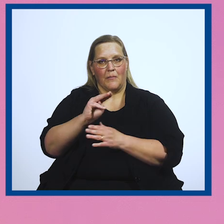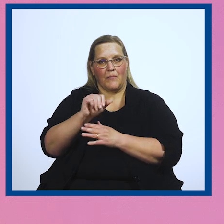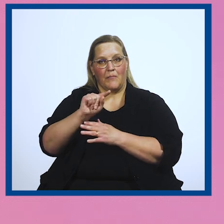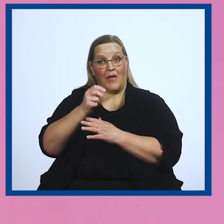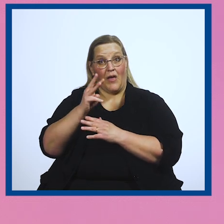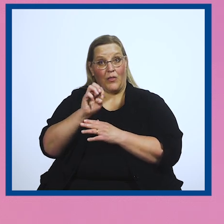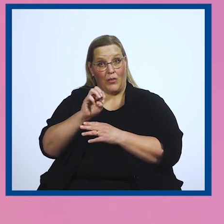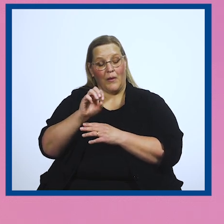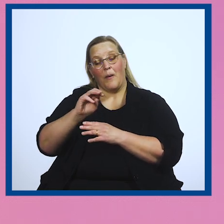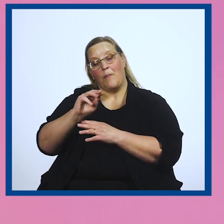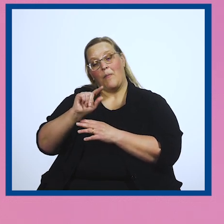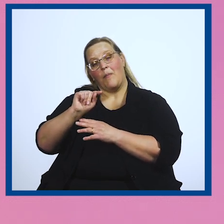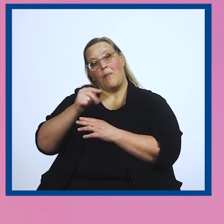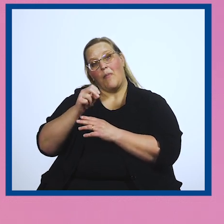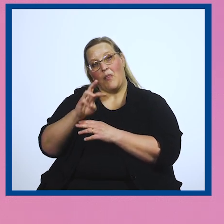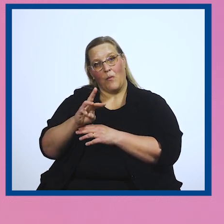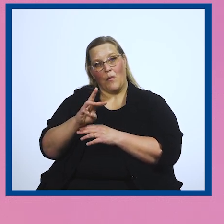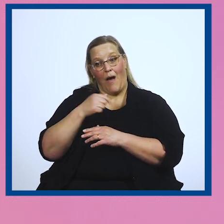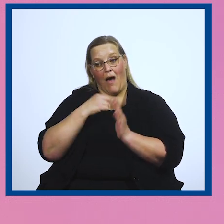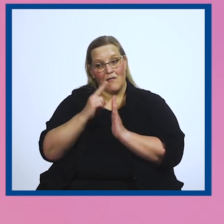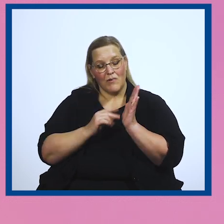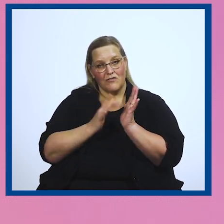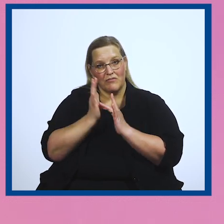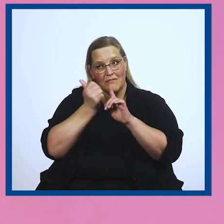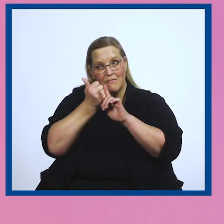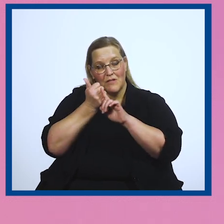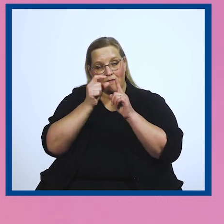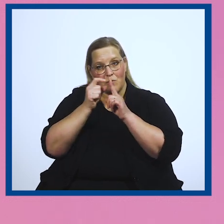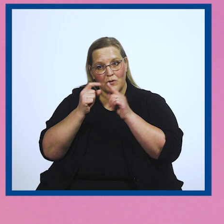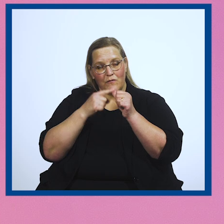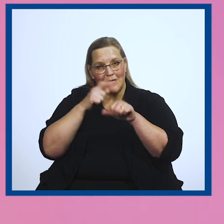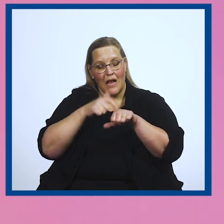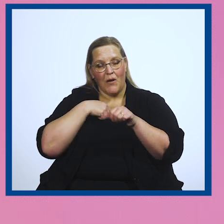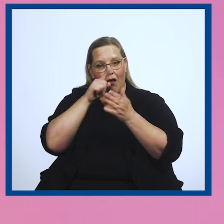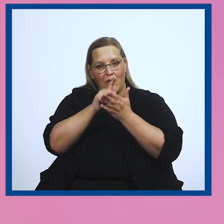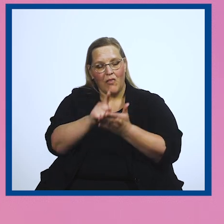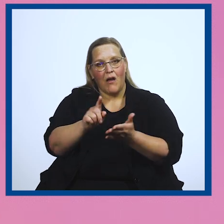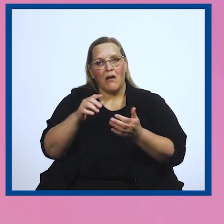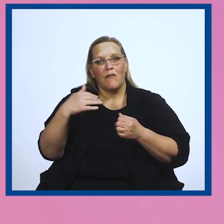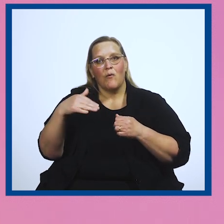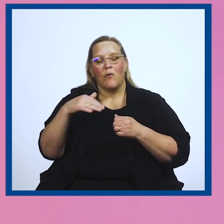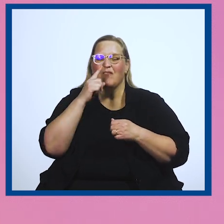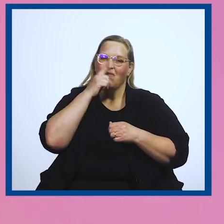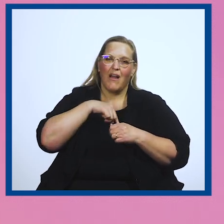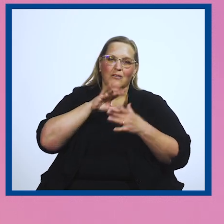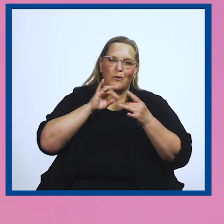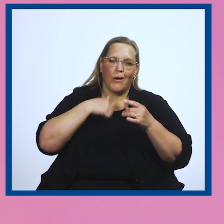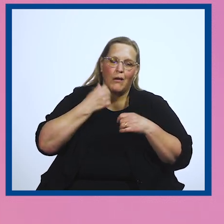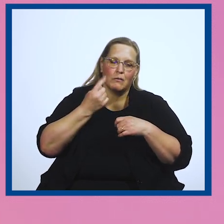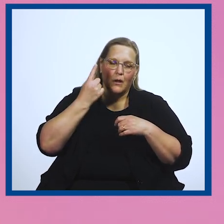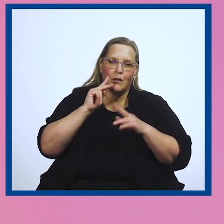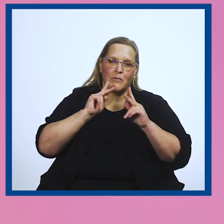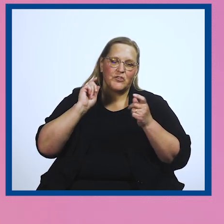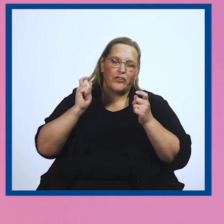I read the words of Jesus for the first time. I mean, I fell in love with these words. Sure, it was just a myth. It was just a story. People had